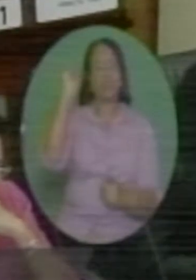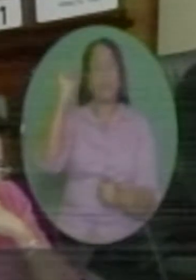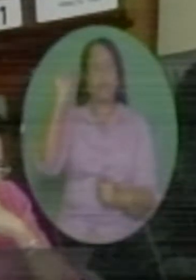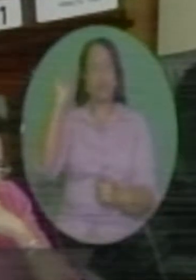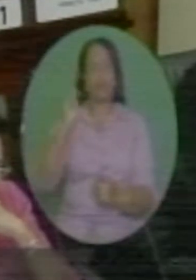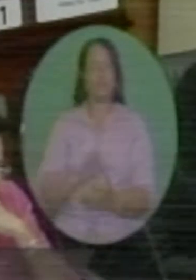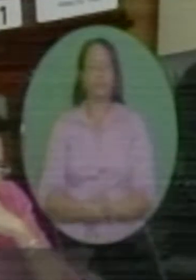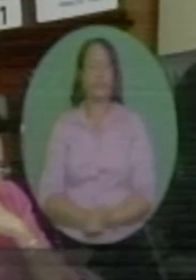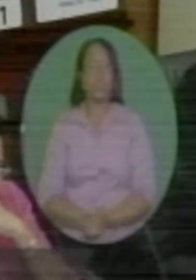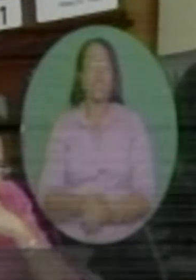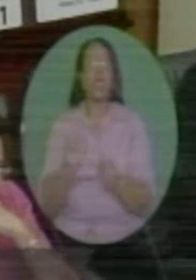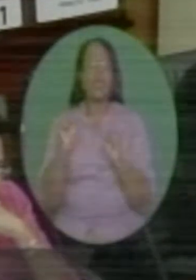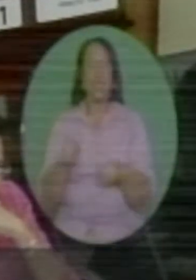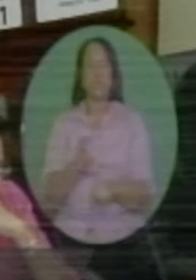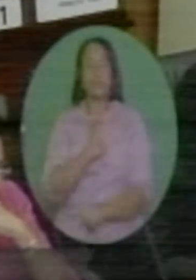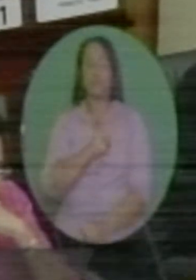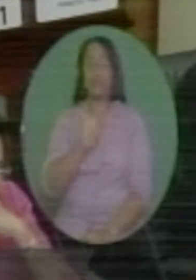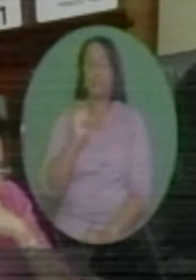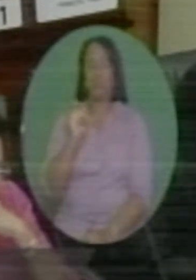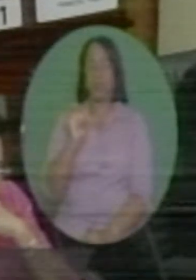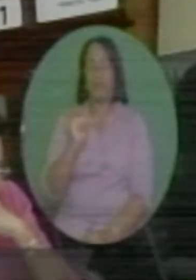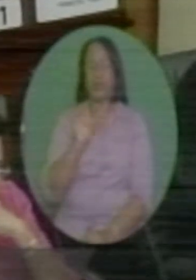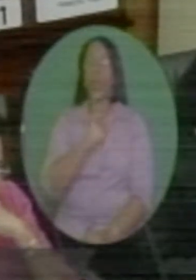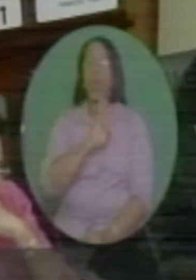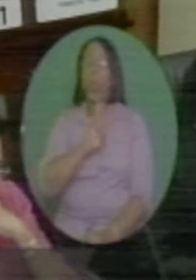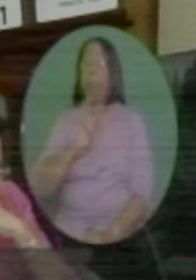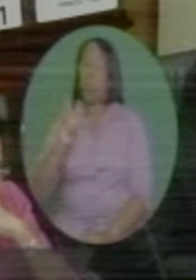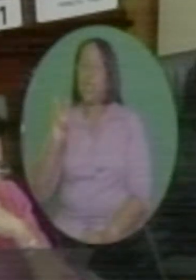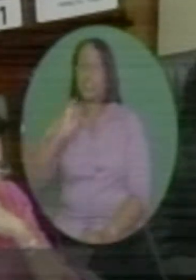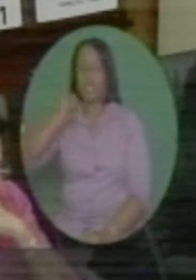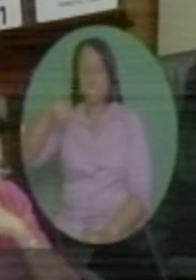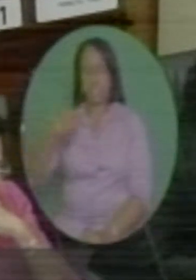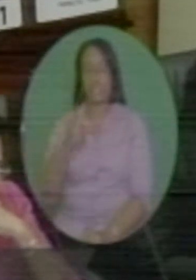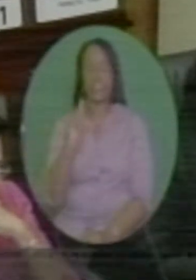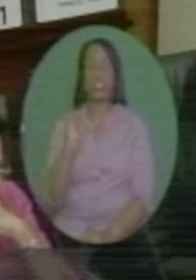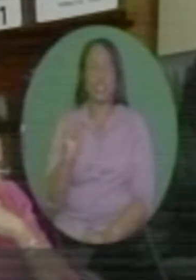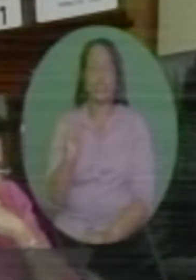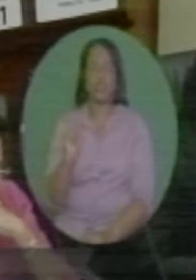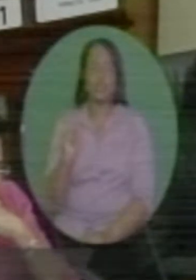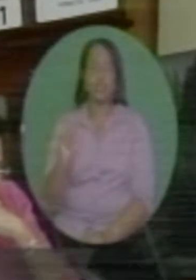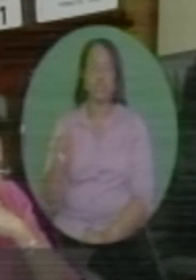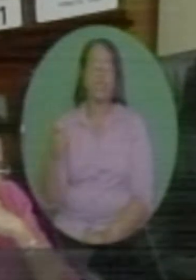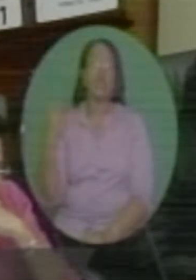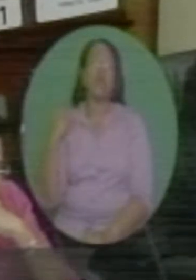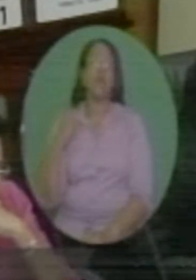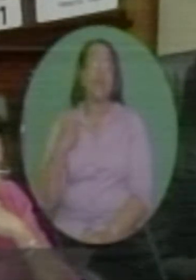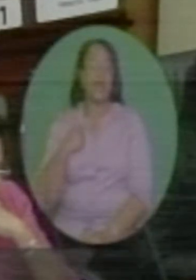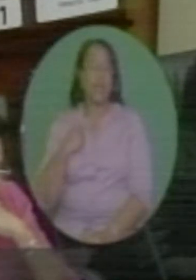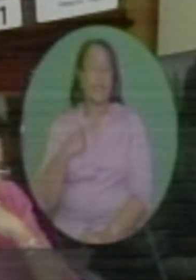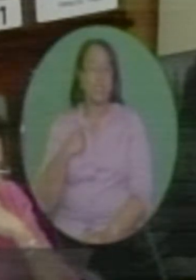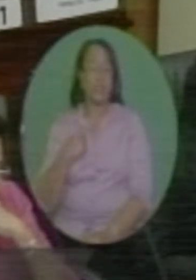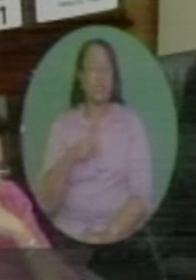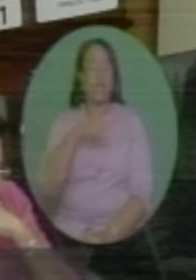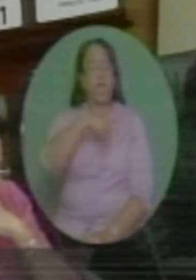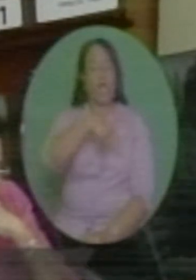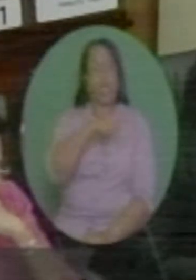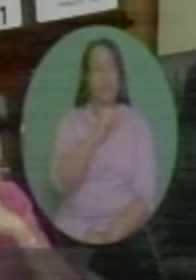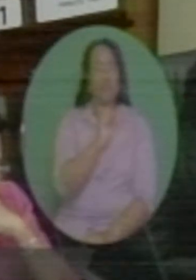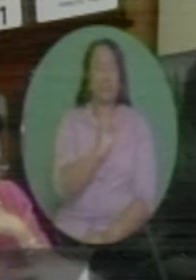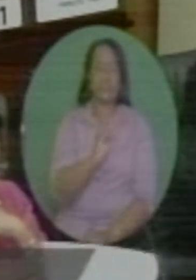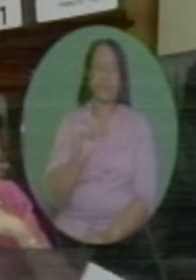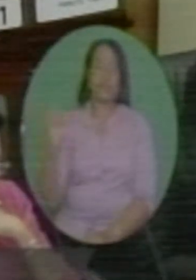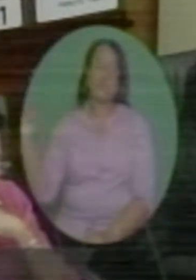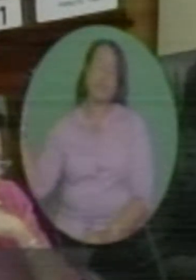will complement WestJet's current service between Toronto and Port of Spain and Caribbean Airlines operations between Port of